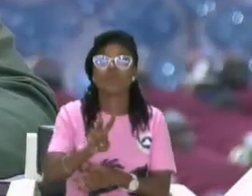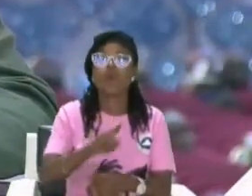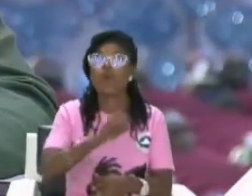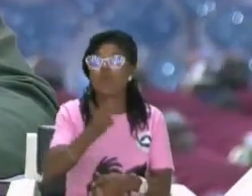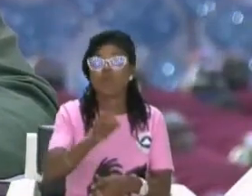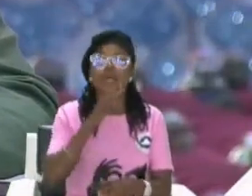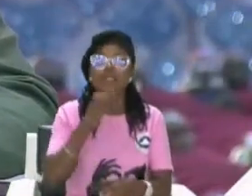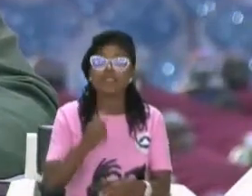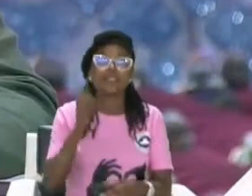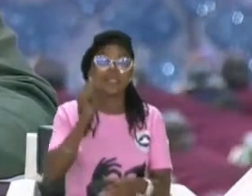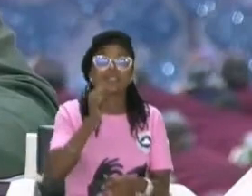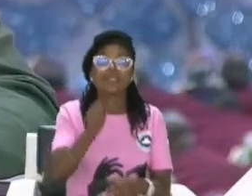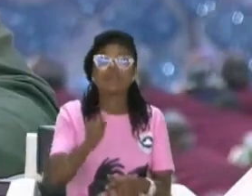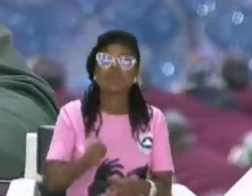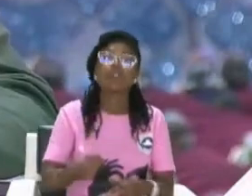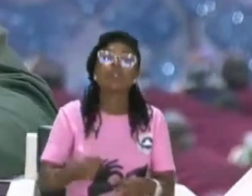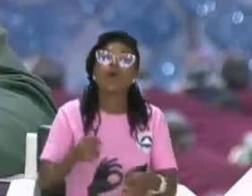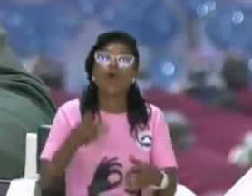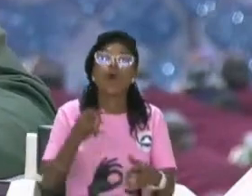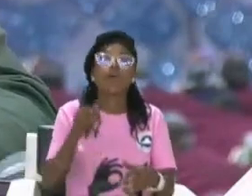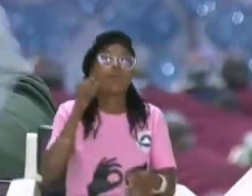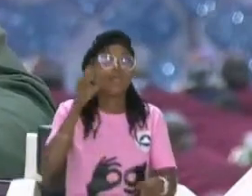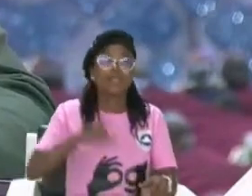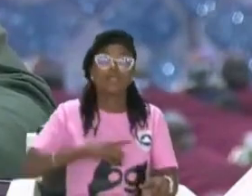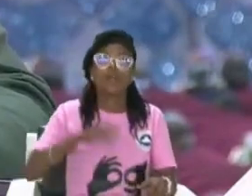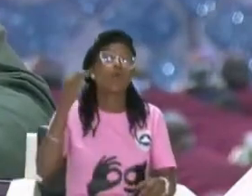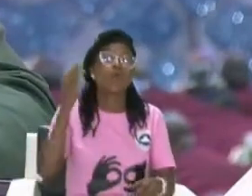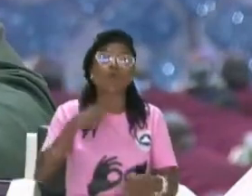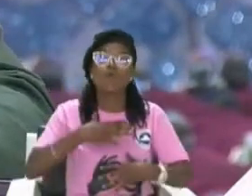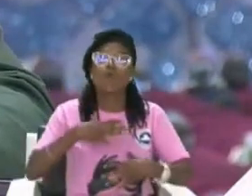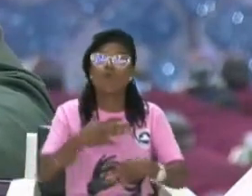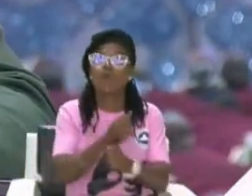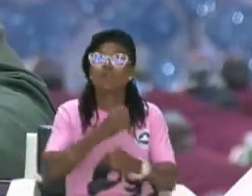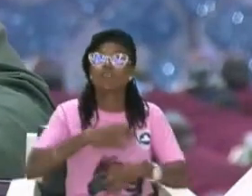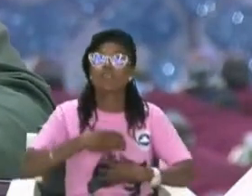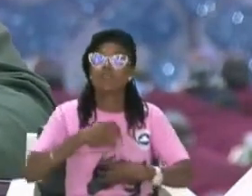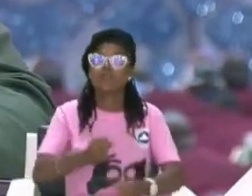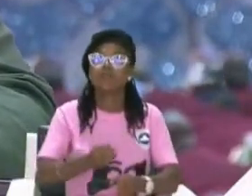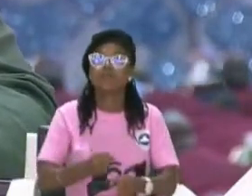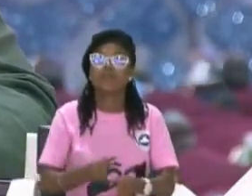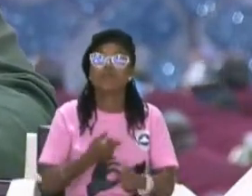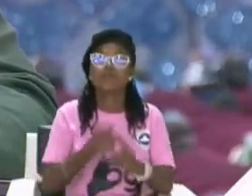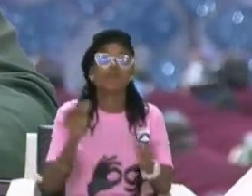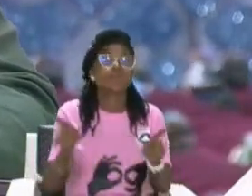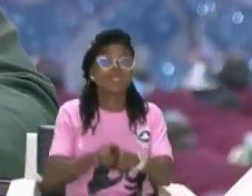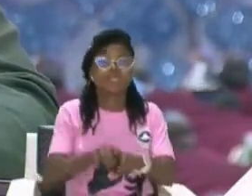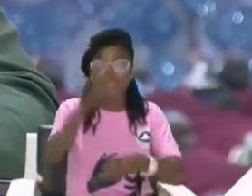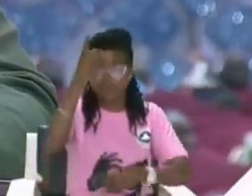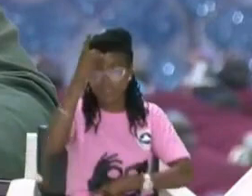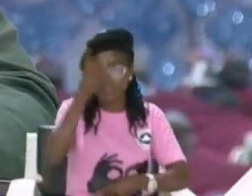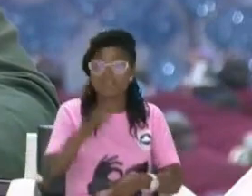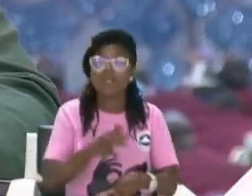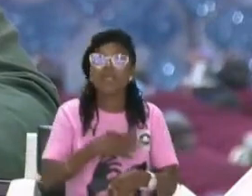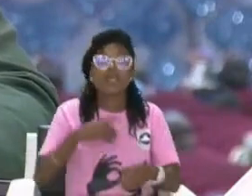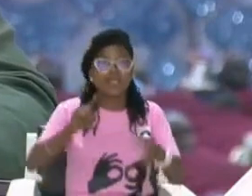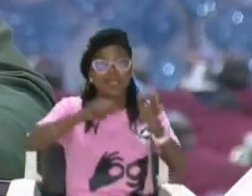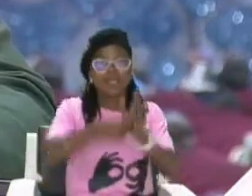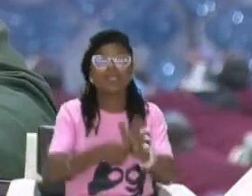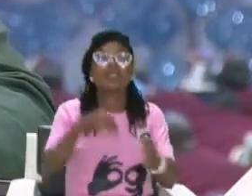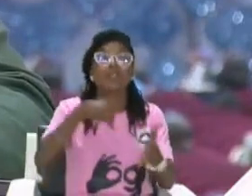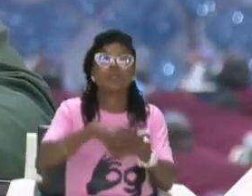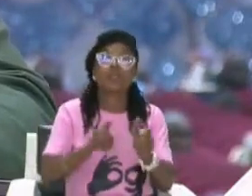a lady who got healed of hepatitis was shared. He keyed into it and God healed